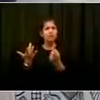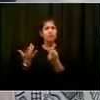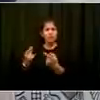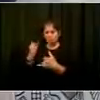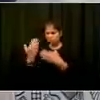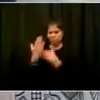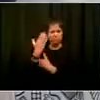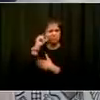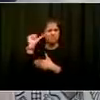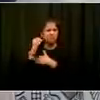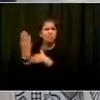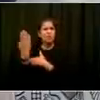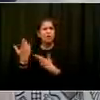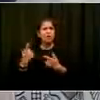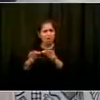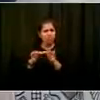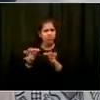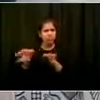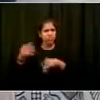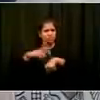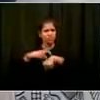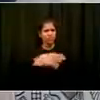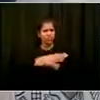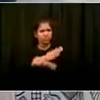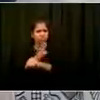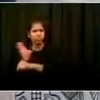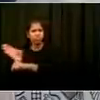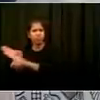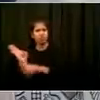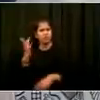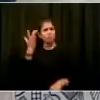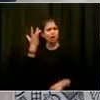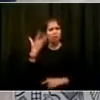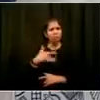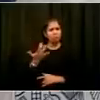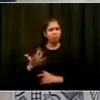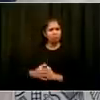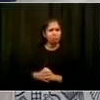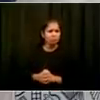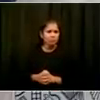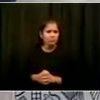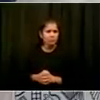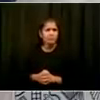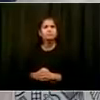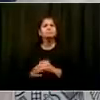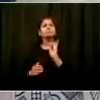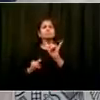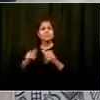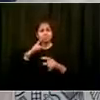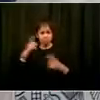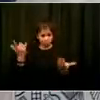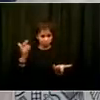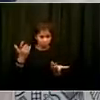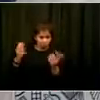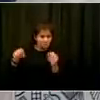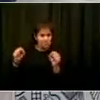there maybe a chance that you and others involved, maybe even the teachers union, were considering possibly not